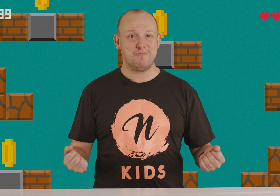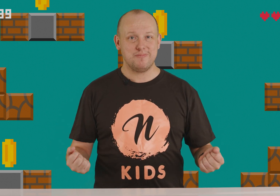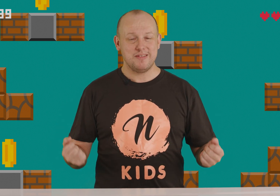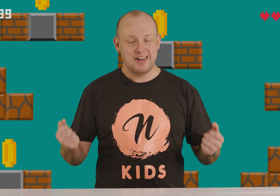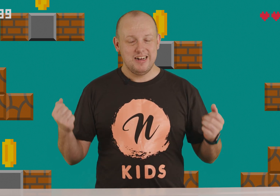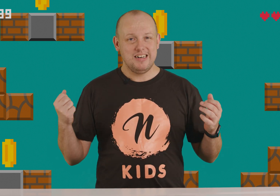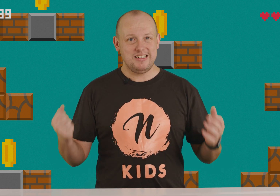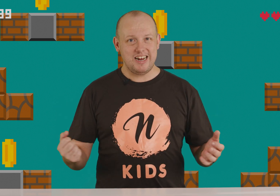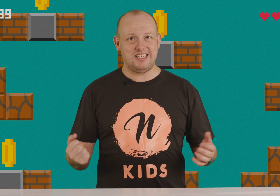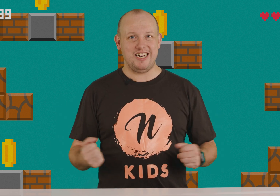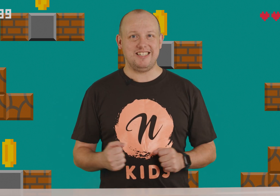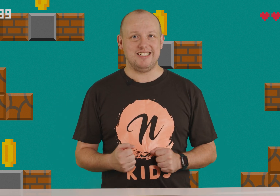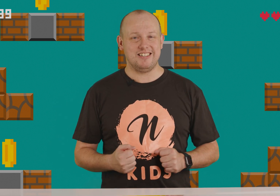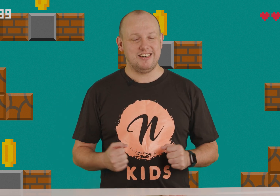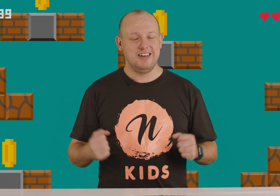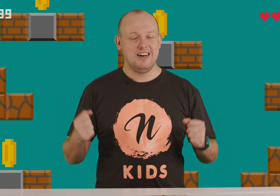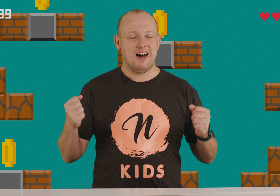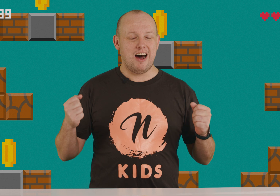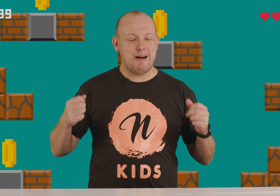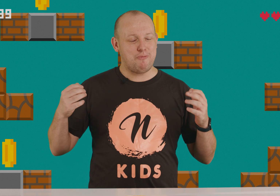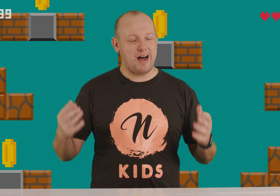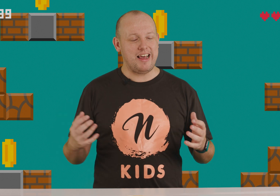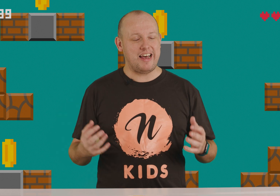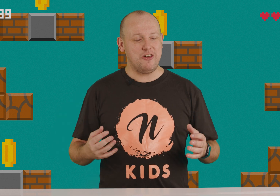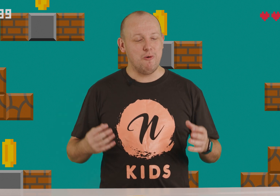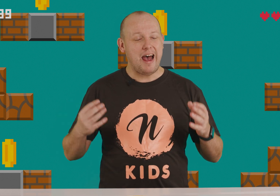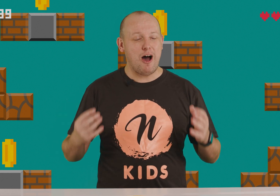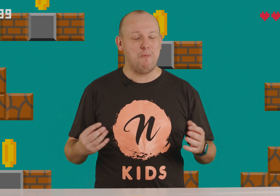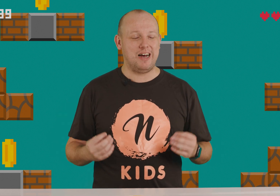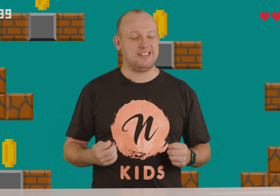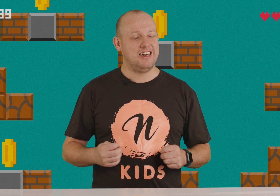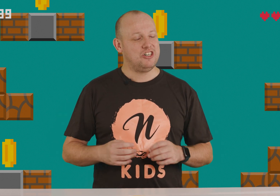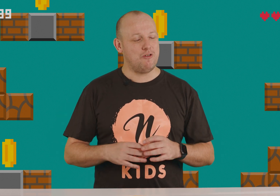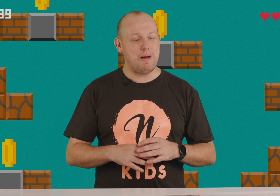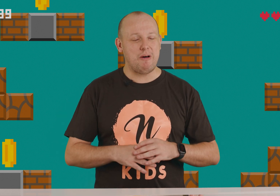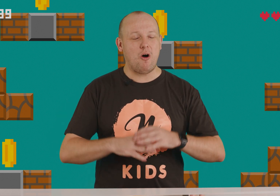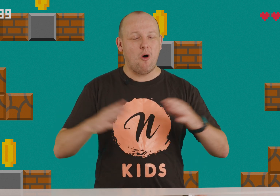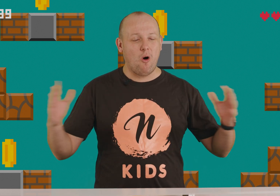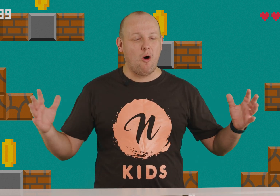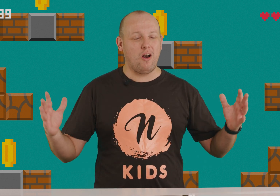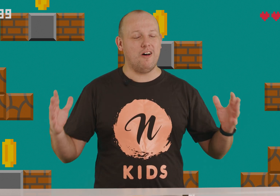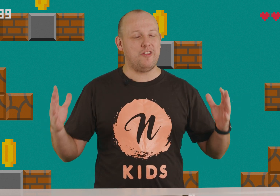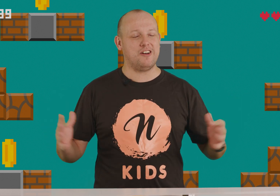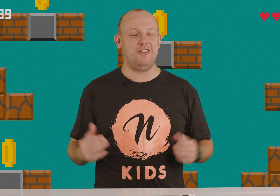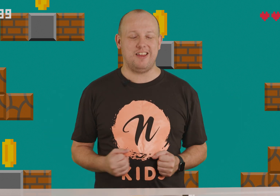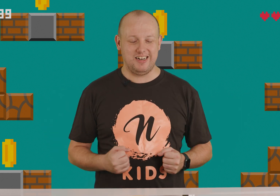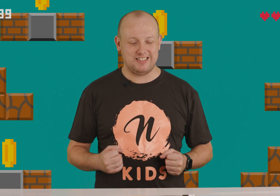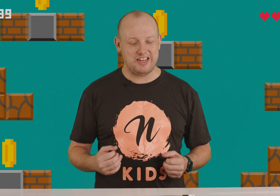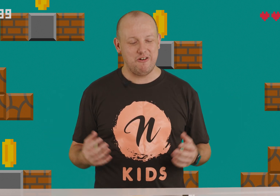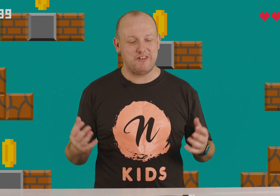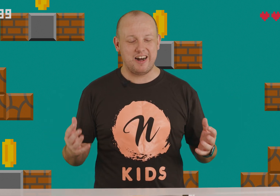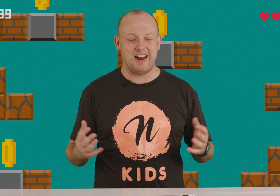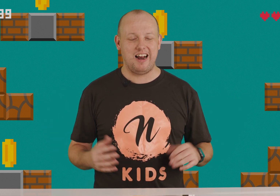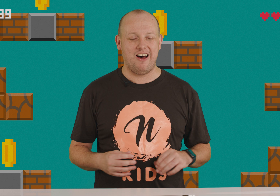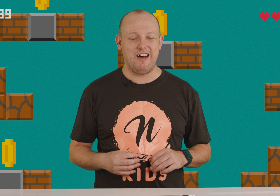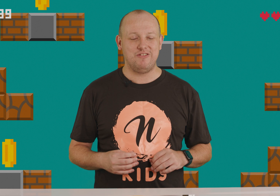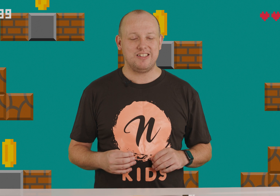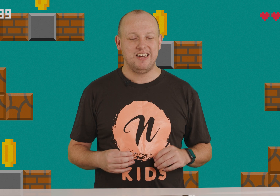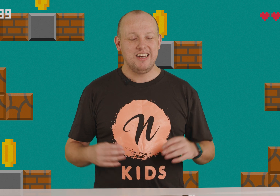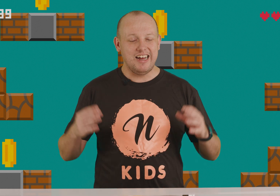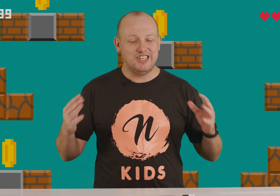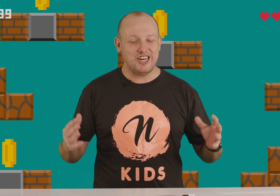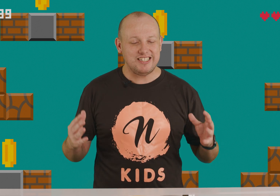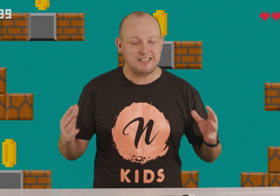pray. Dear Jesus, I pray that you will help us to remember all of the good things that you have done in our